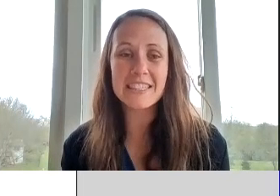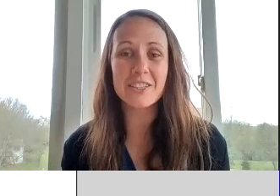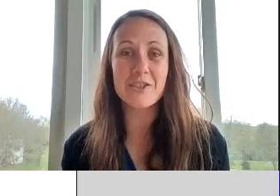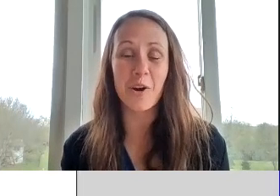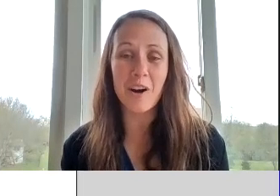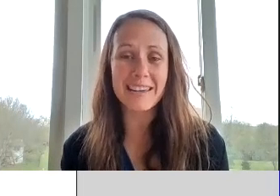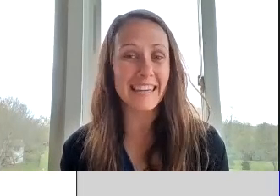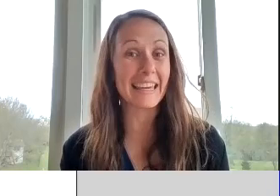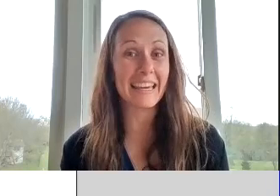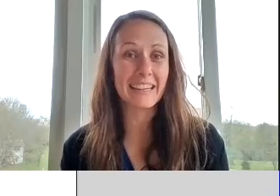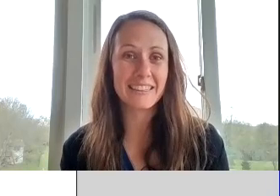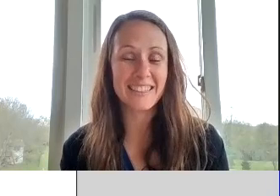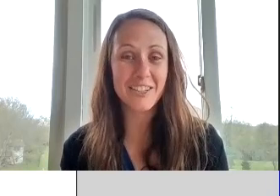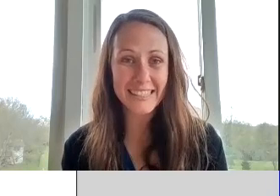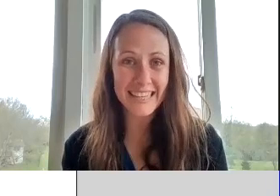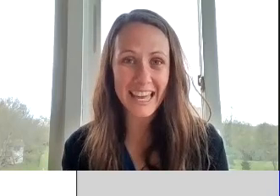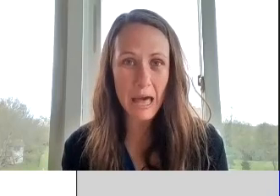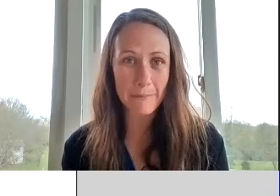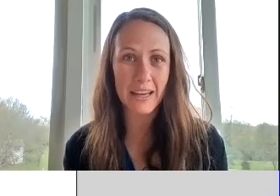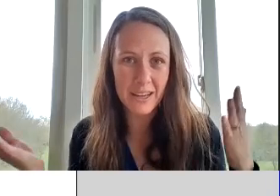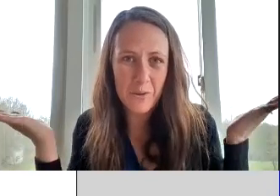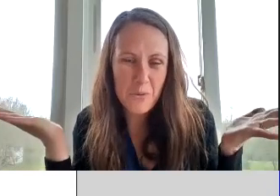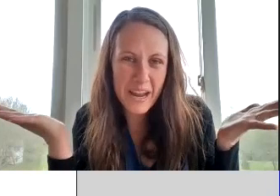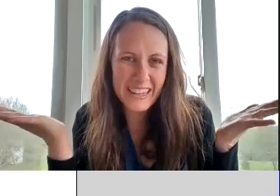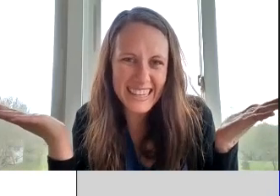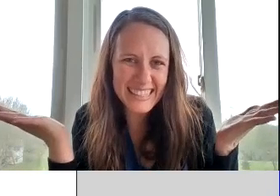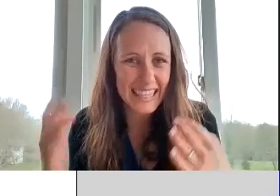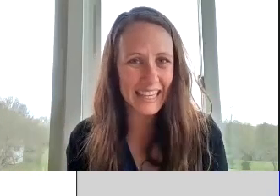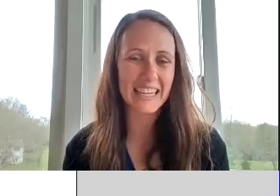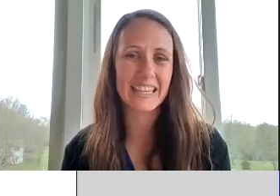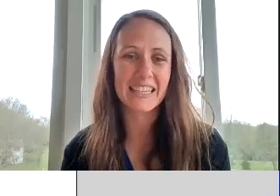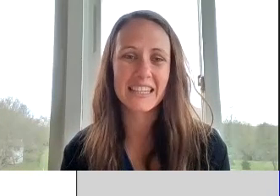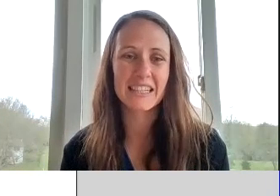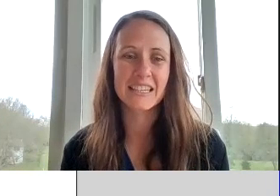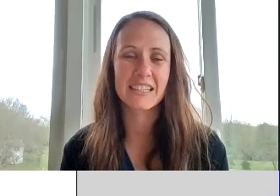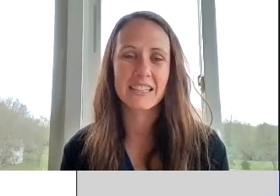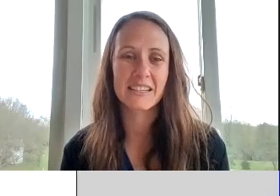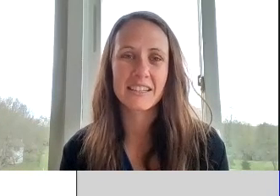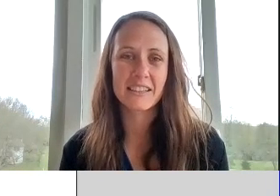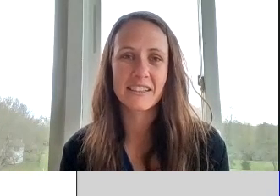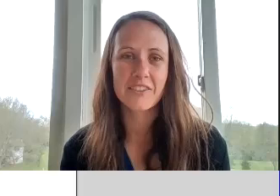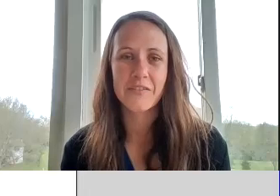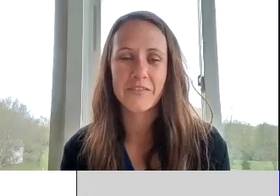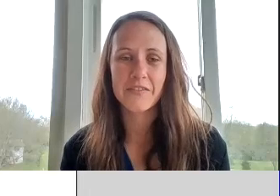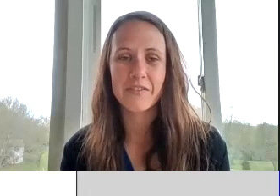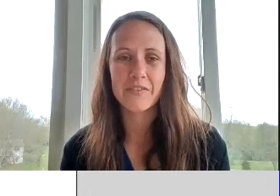Where is the doggy? Do you see him? Where is he?